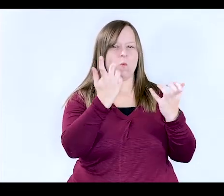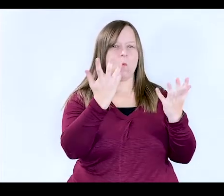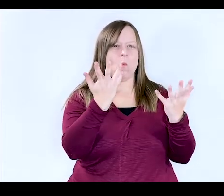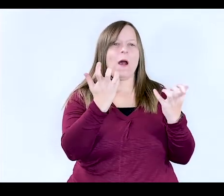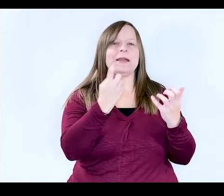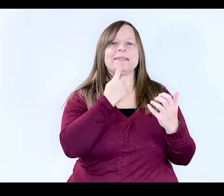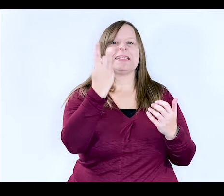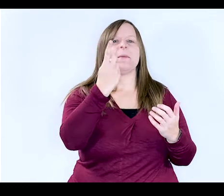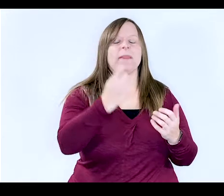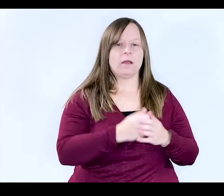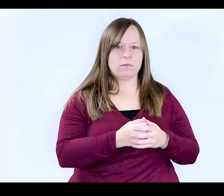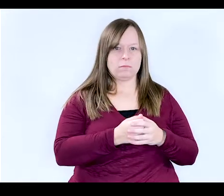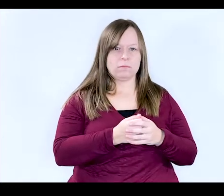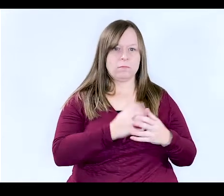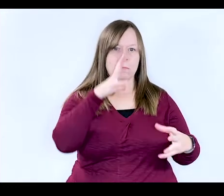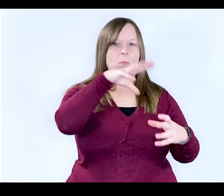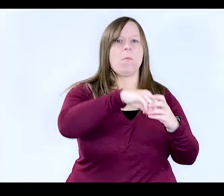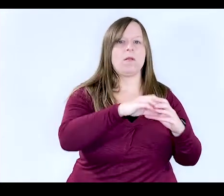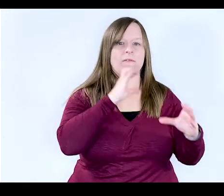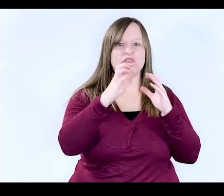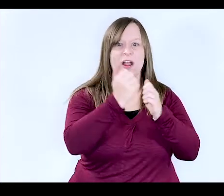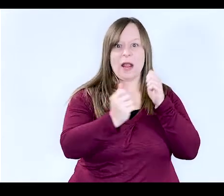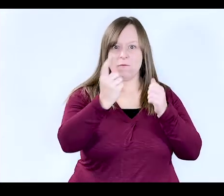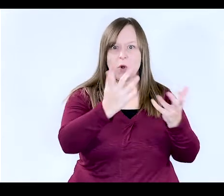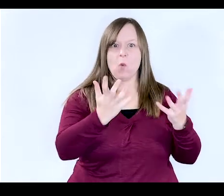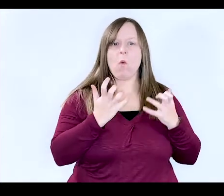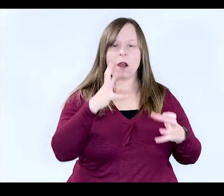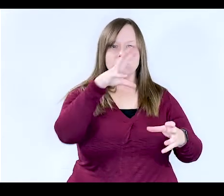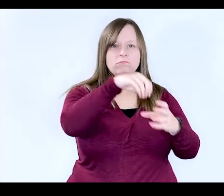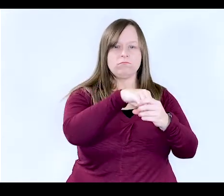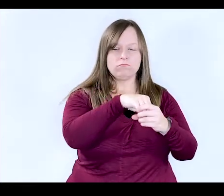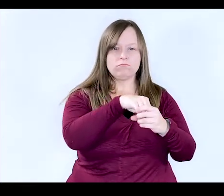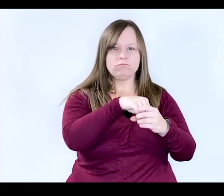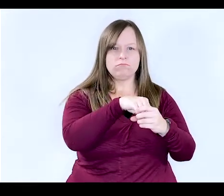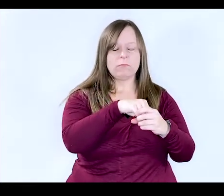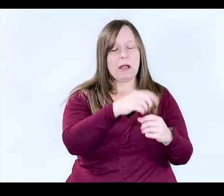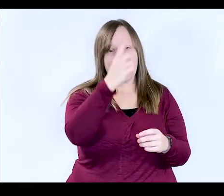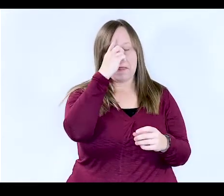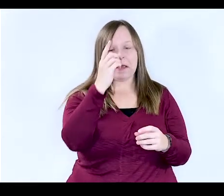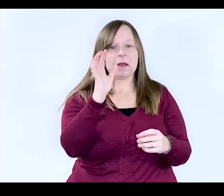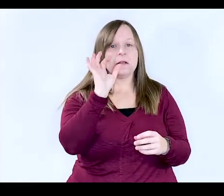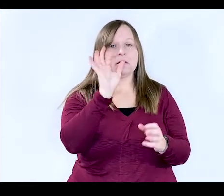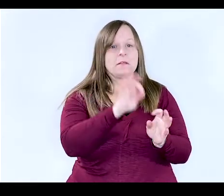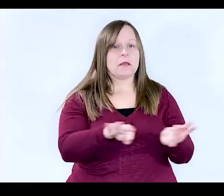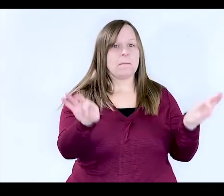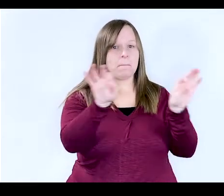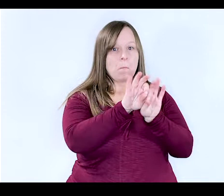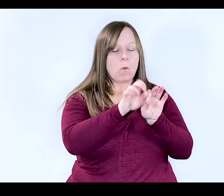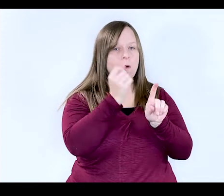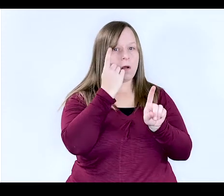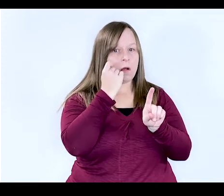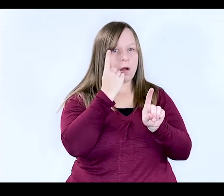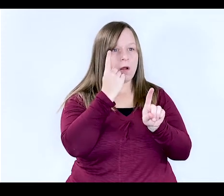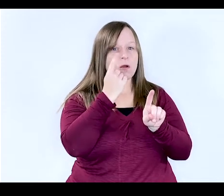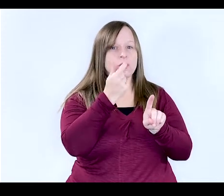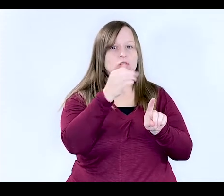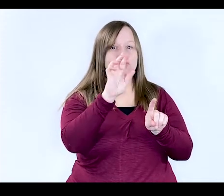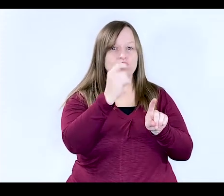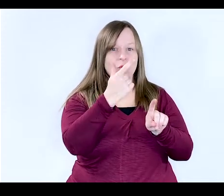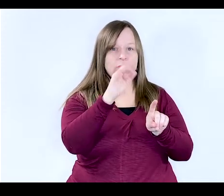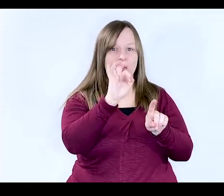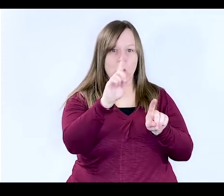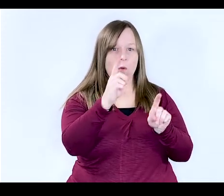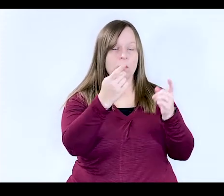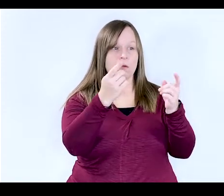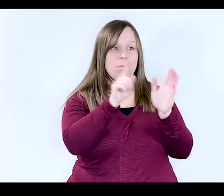to say. Everybody wanted to be part of the conversation. I think that it's important to note by the time the George